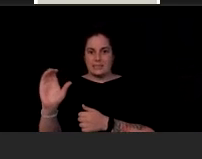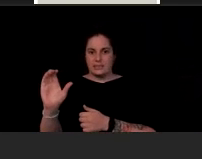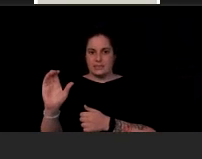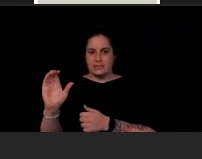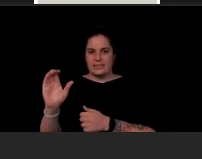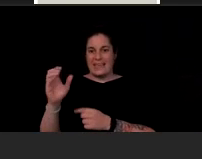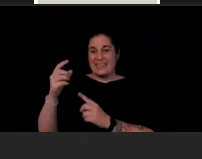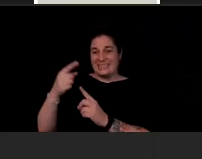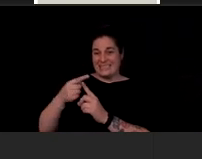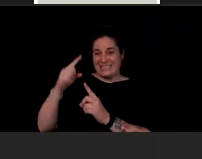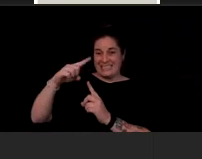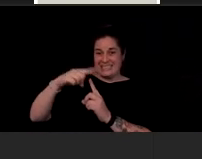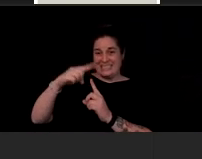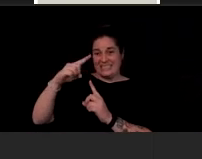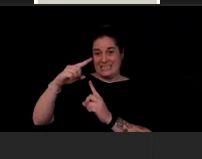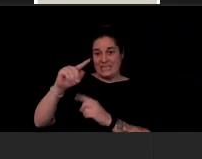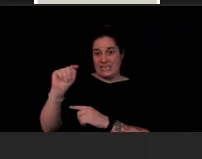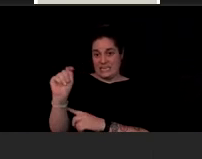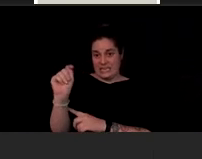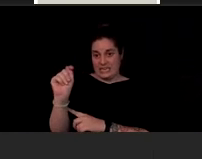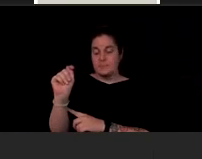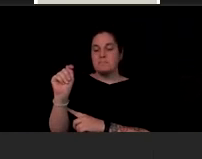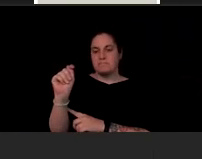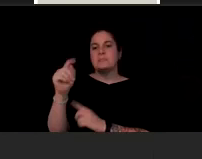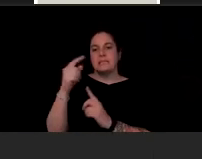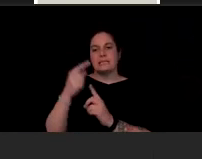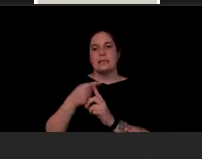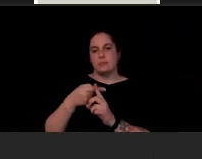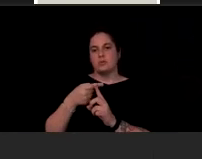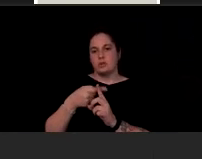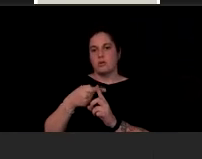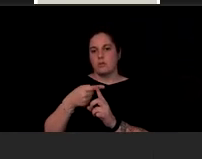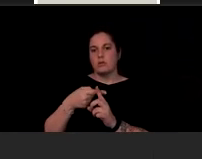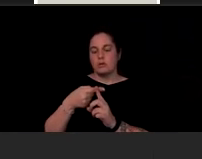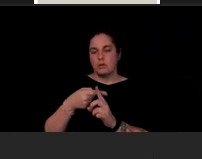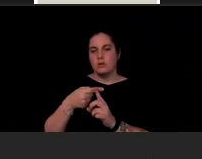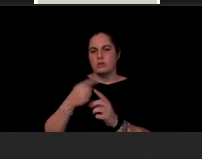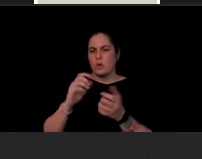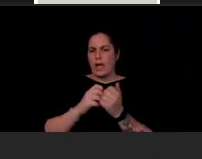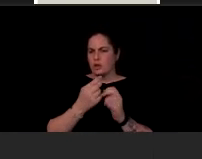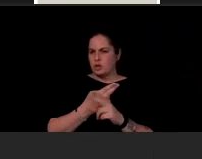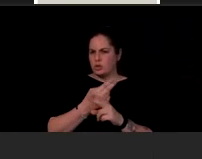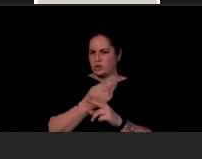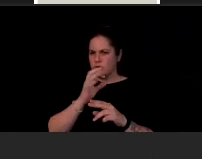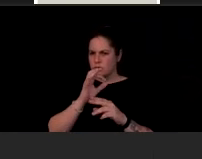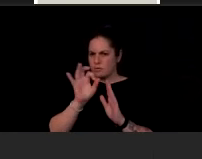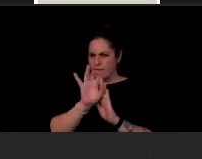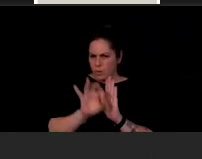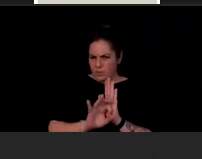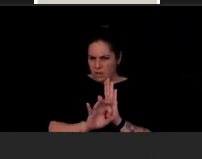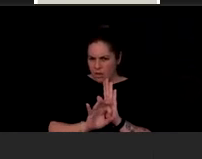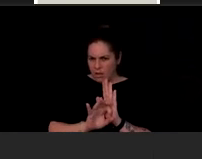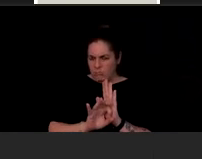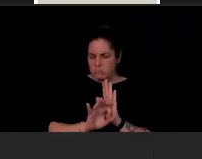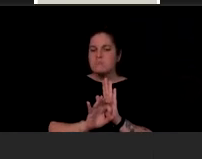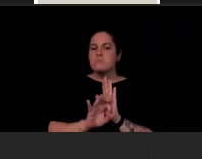this formula stands for temperature. So the way you use this formula is